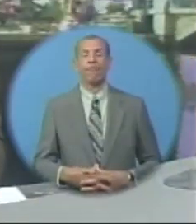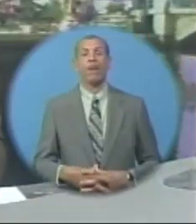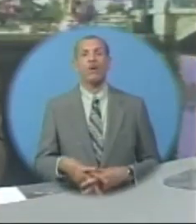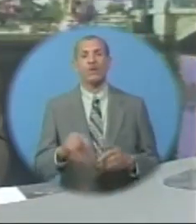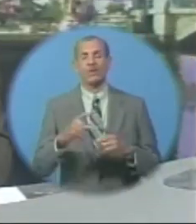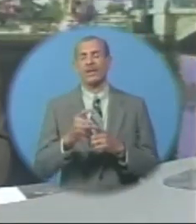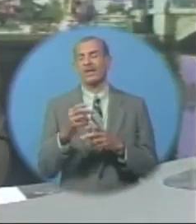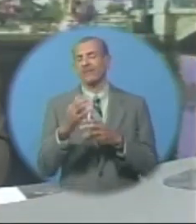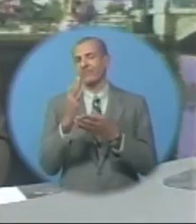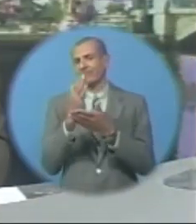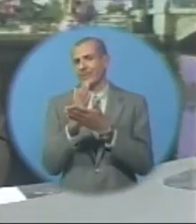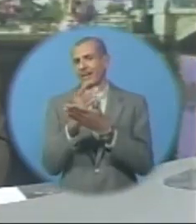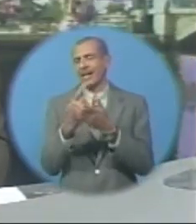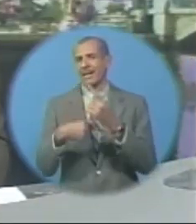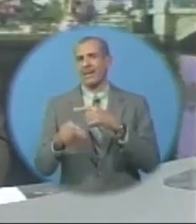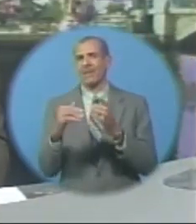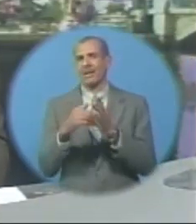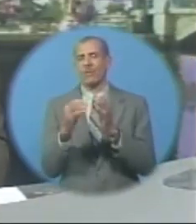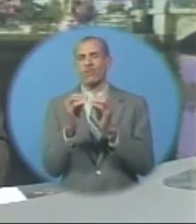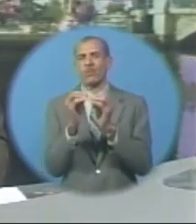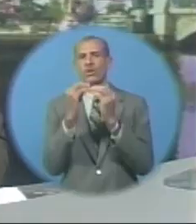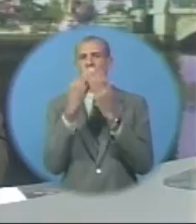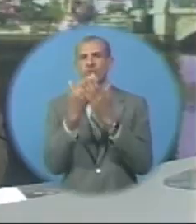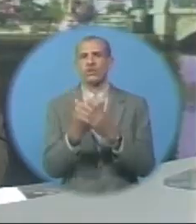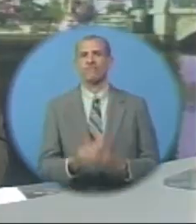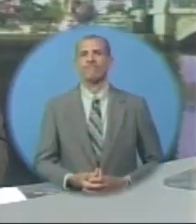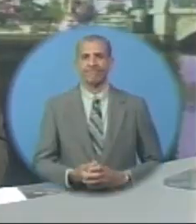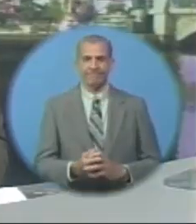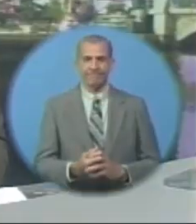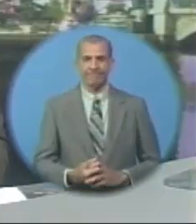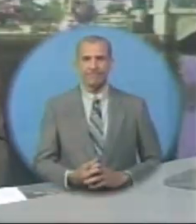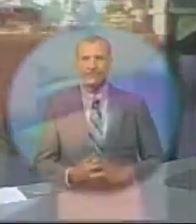Okay, we'll take a short break here and come back with more news.